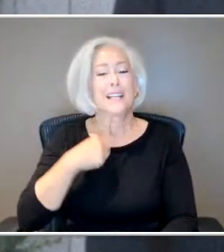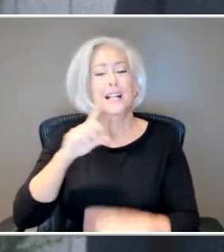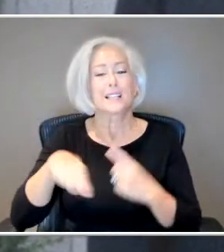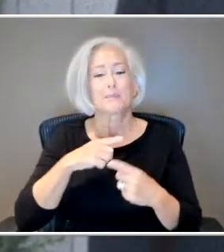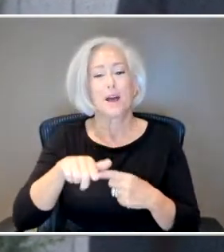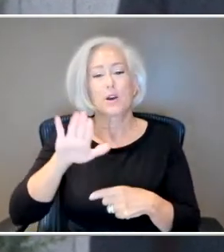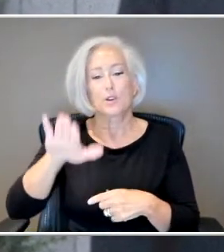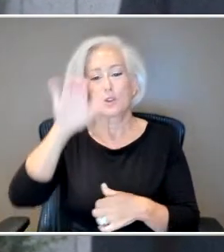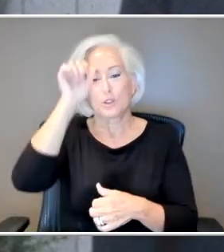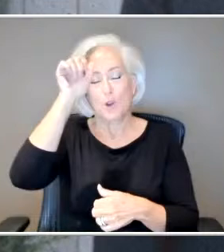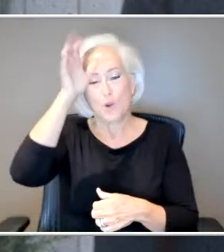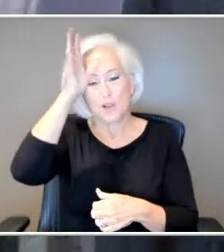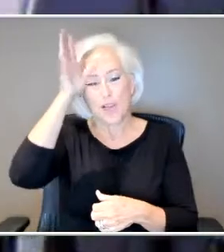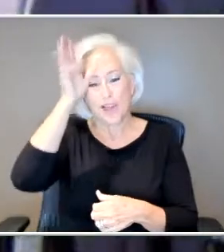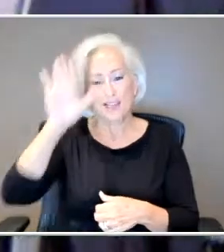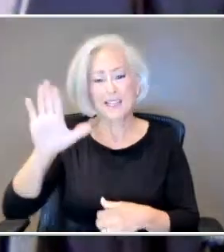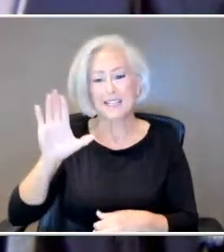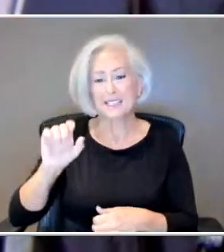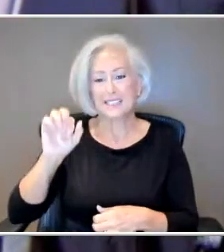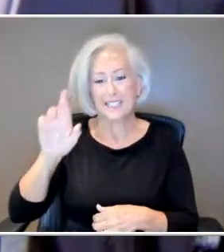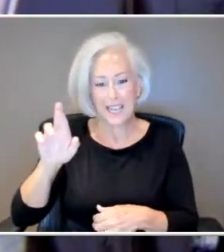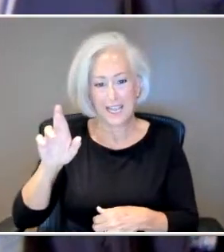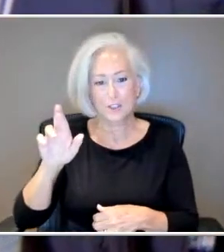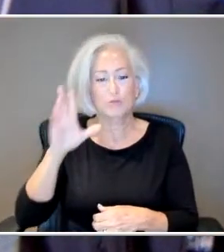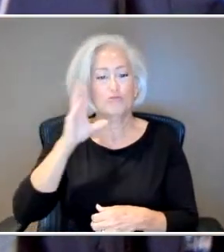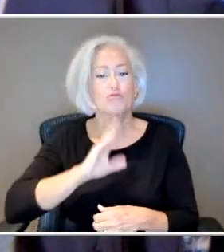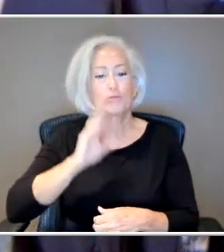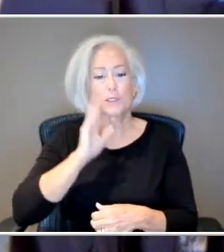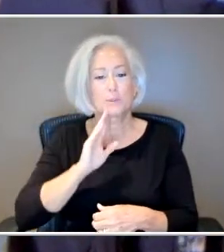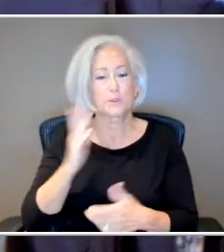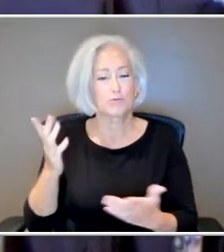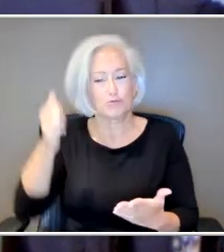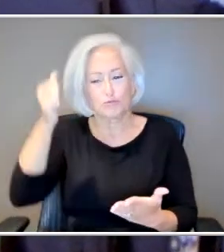that time when he was diagnosed, when you were young?